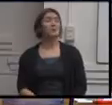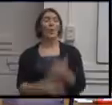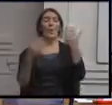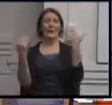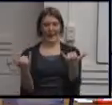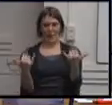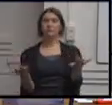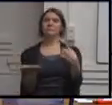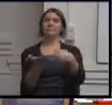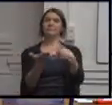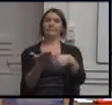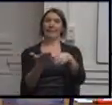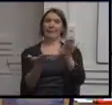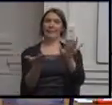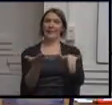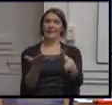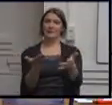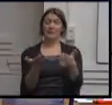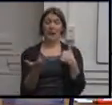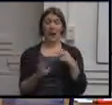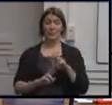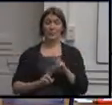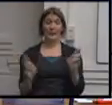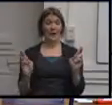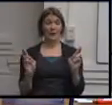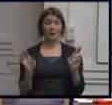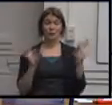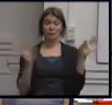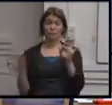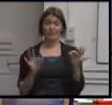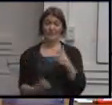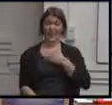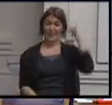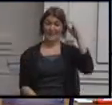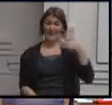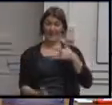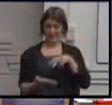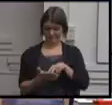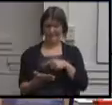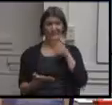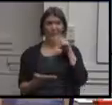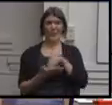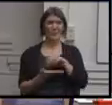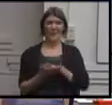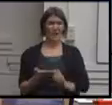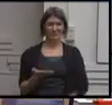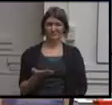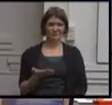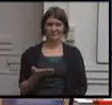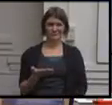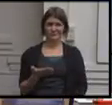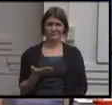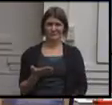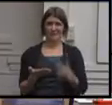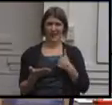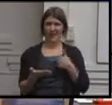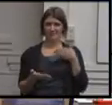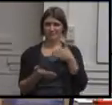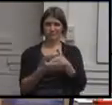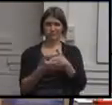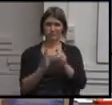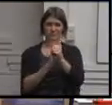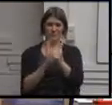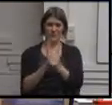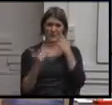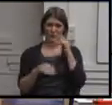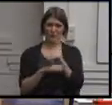we're here. And I'm prepared to speak to why I don't think it should be on the agenda, why I voted against it being on the